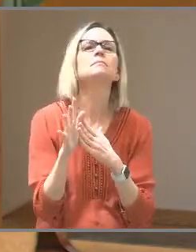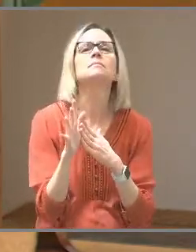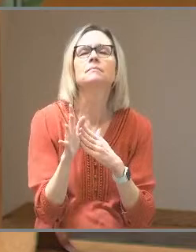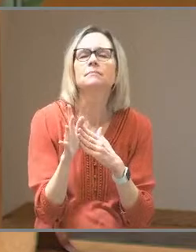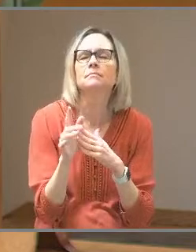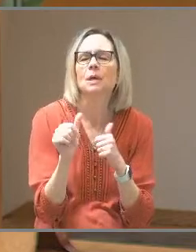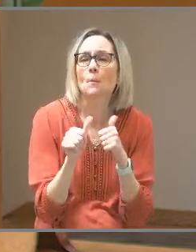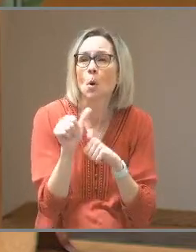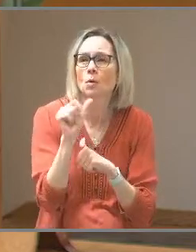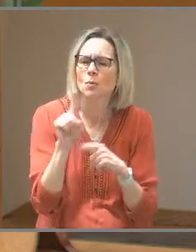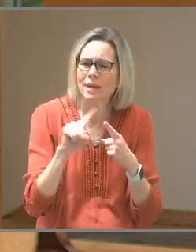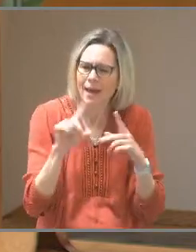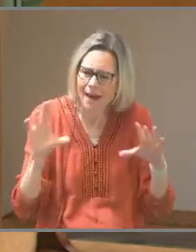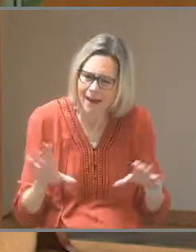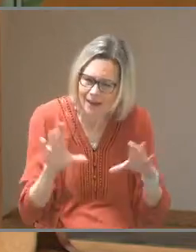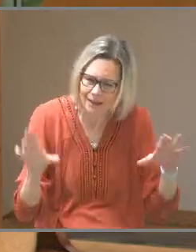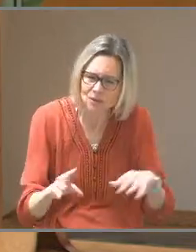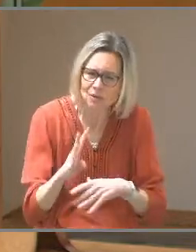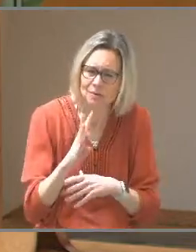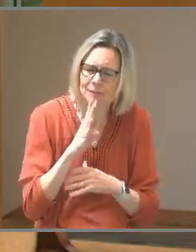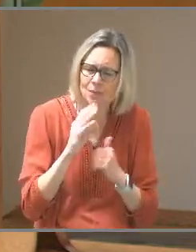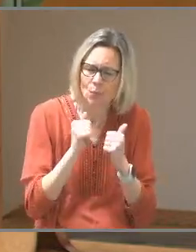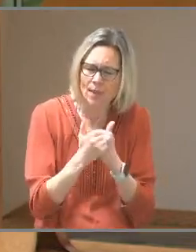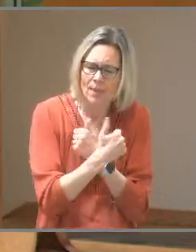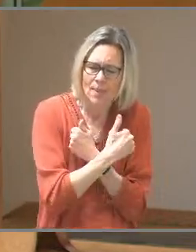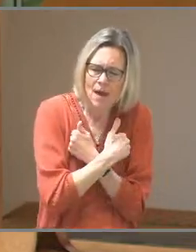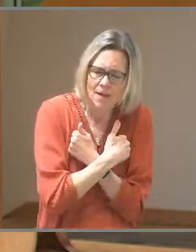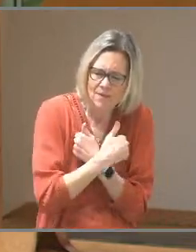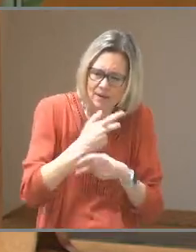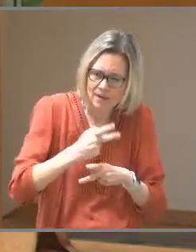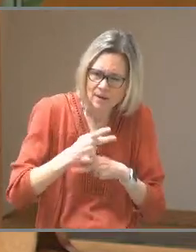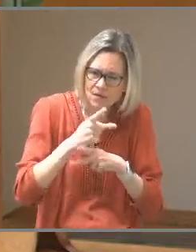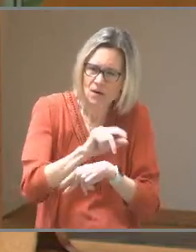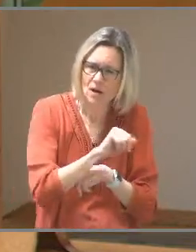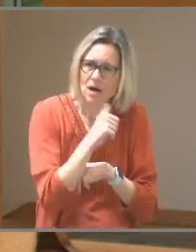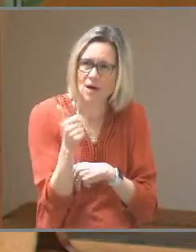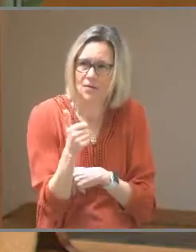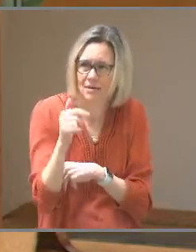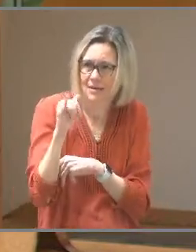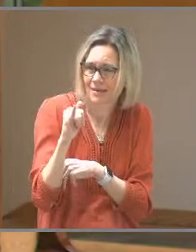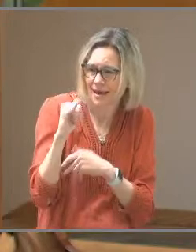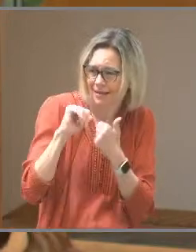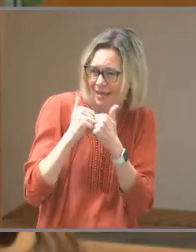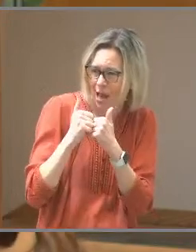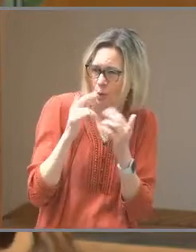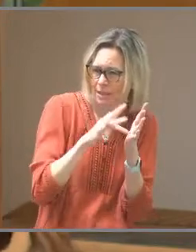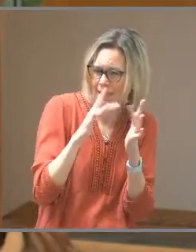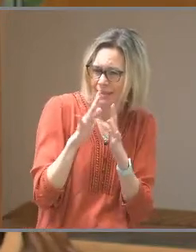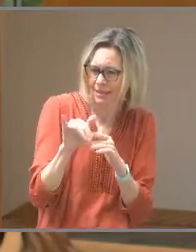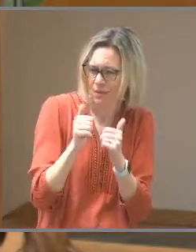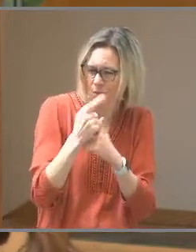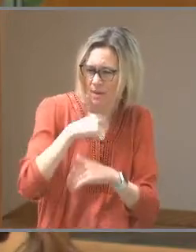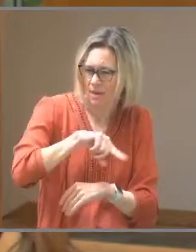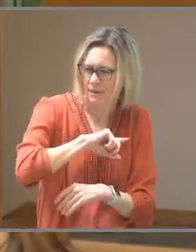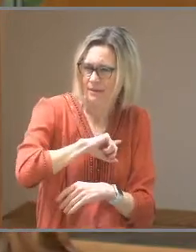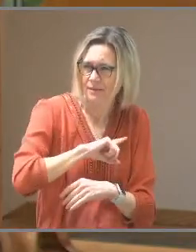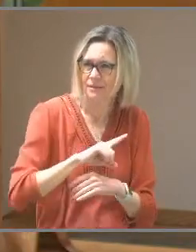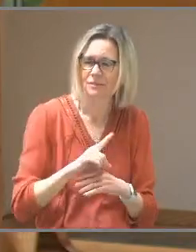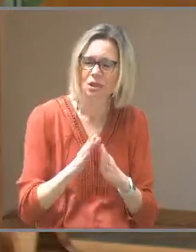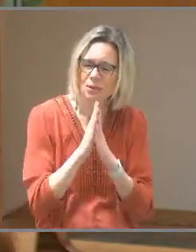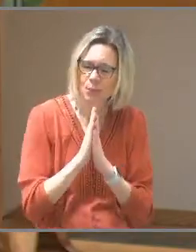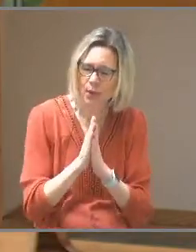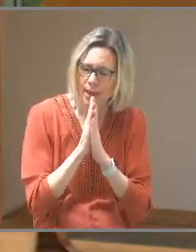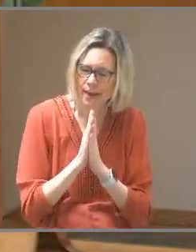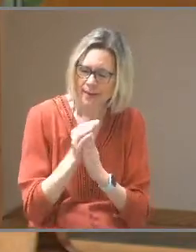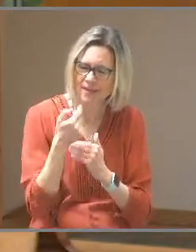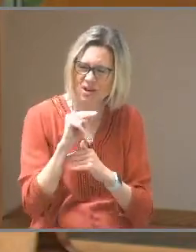we speak with words of love and care for others, this is how Jesus stays with us. So let's pray, and then